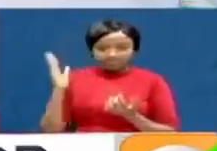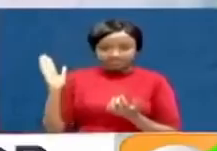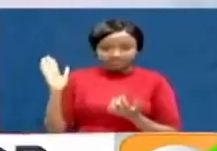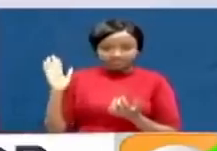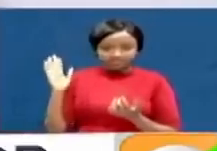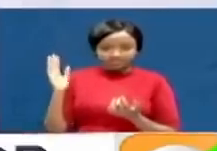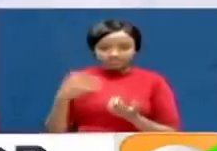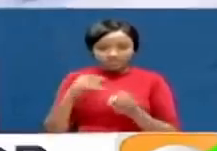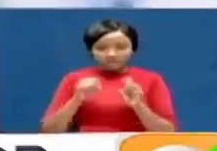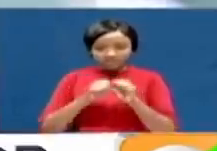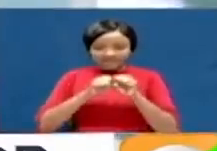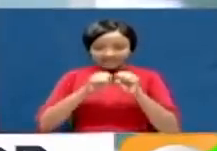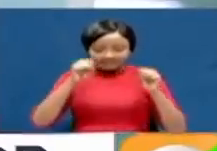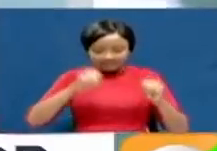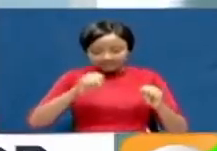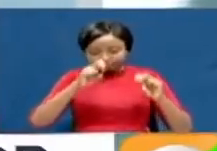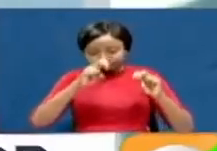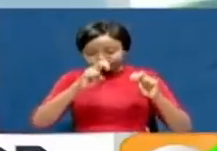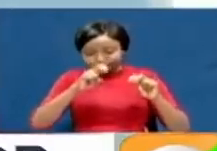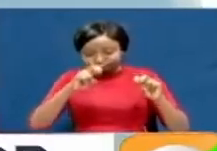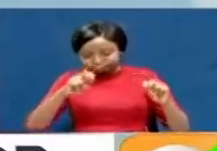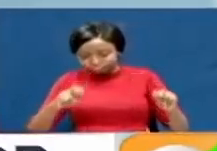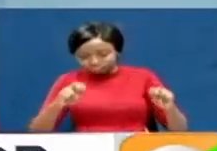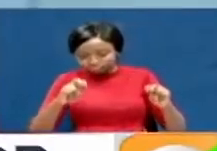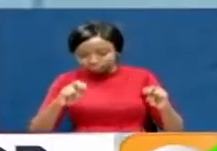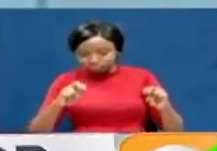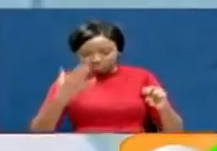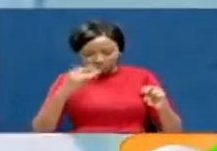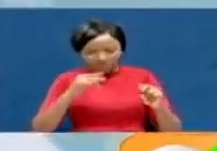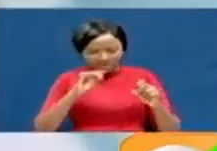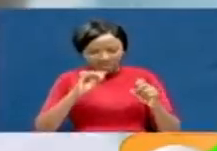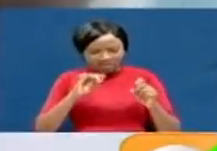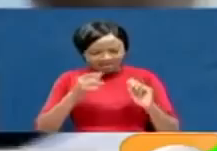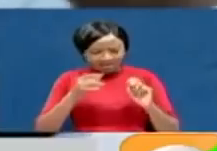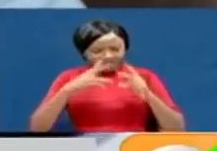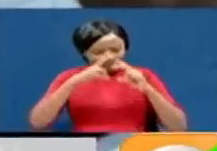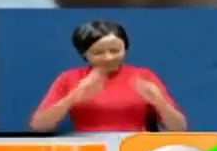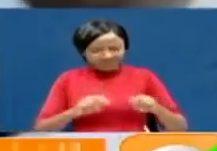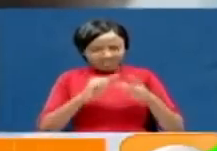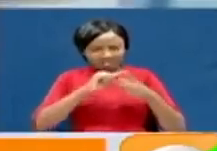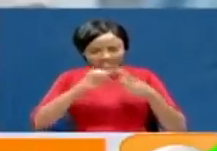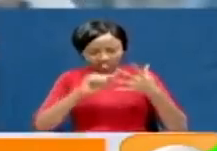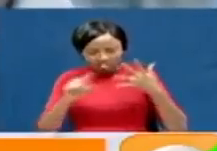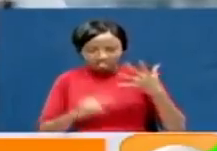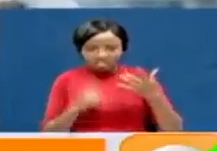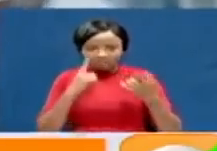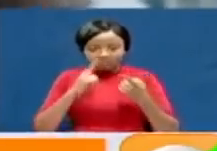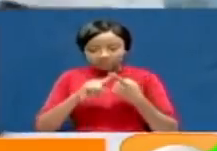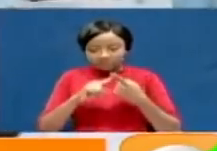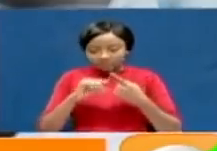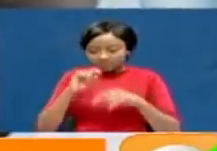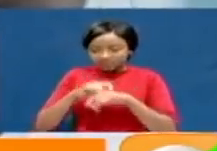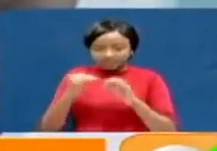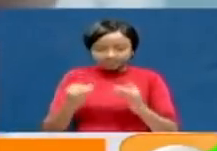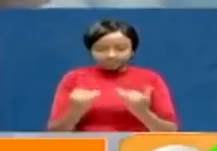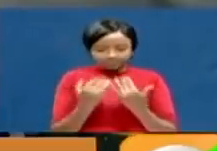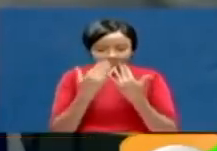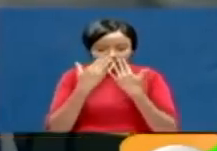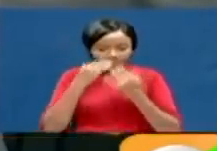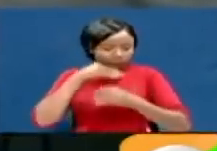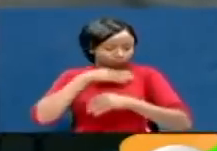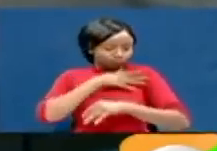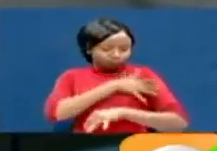a system check. You can see it is checking so many things. It is checking the oxygen flow. It is checking the